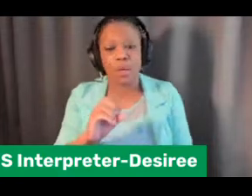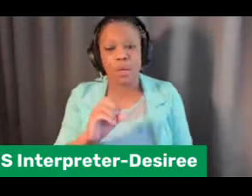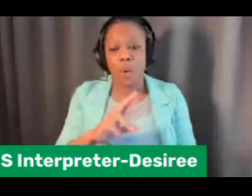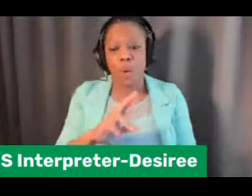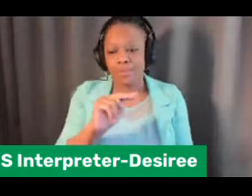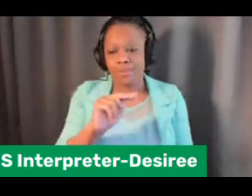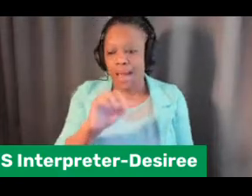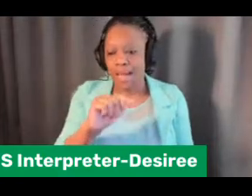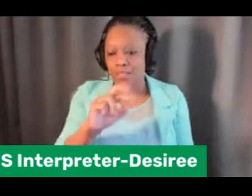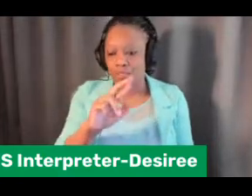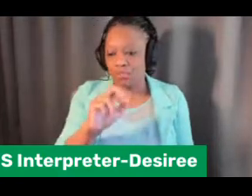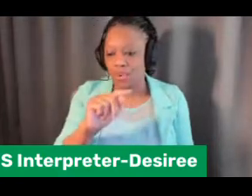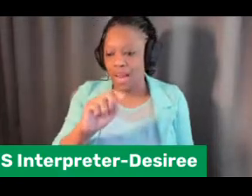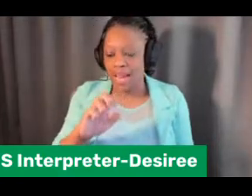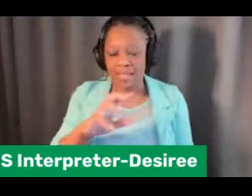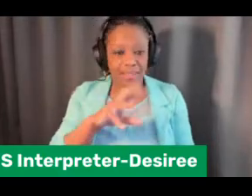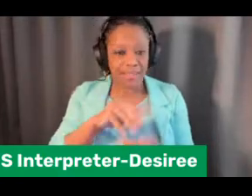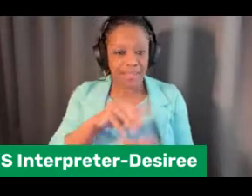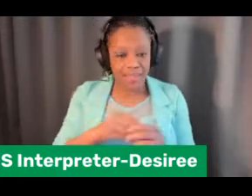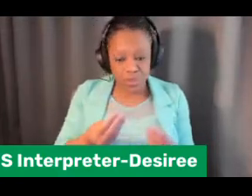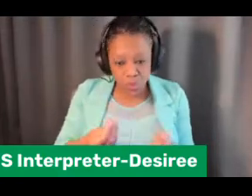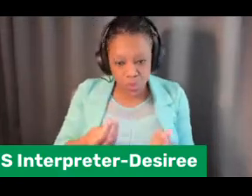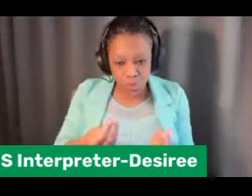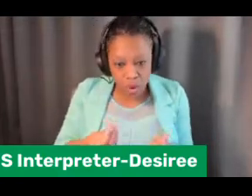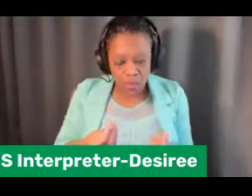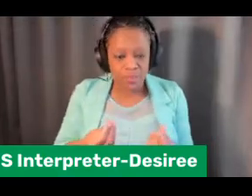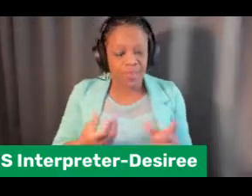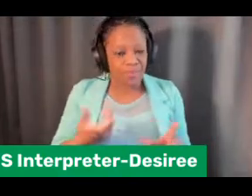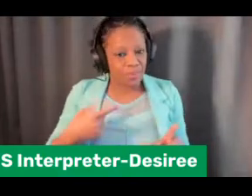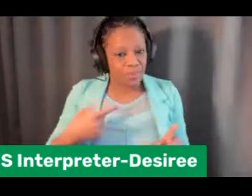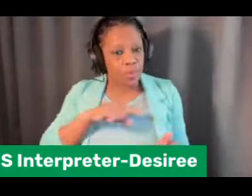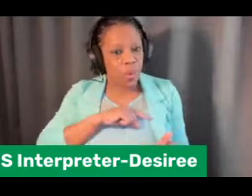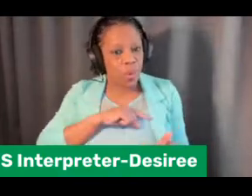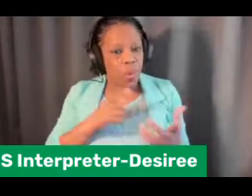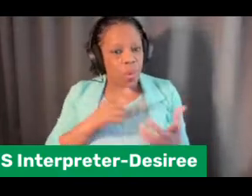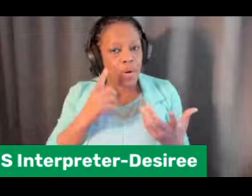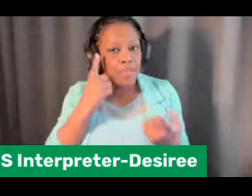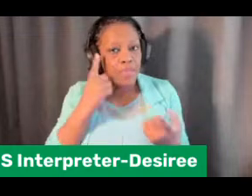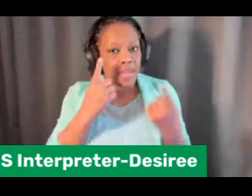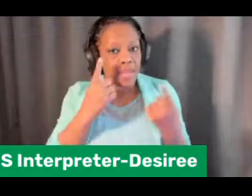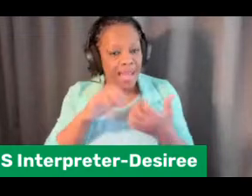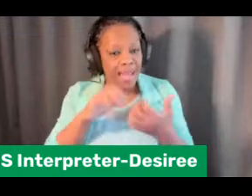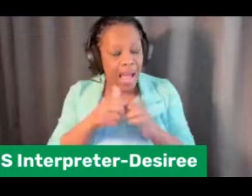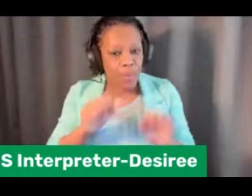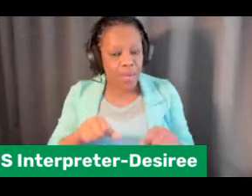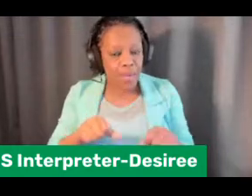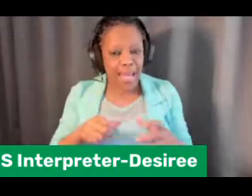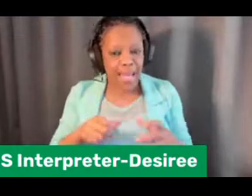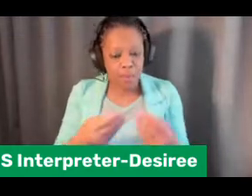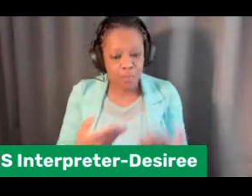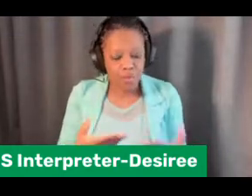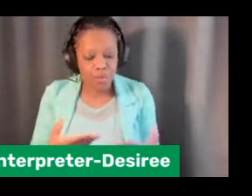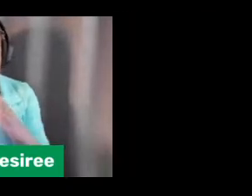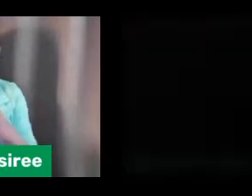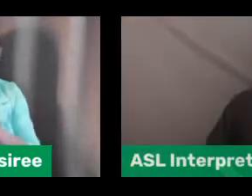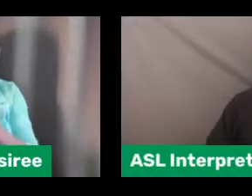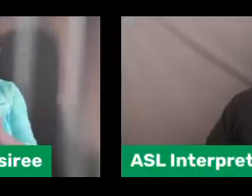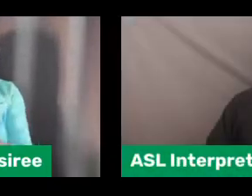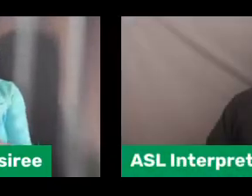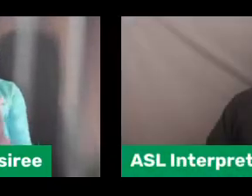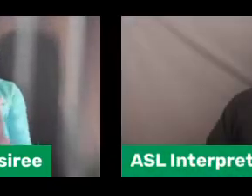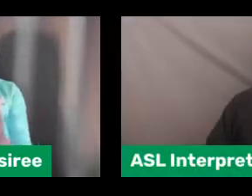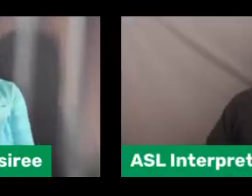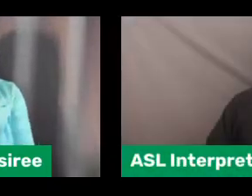soil, or thinking about how we can work together to provide communities with fresh foods, or how we can work together to